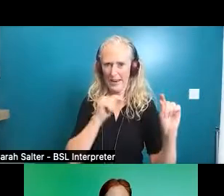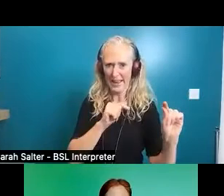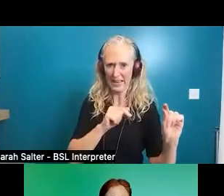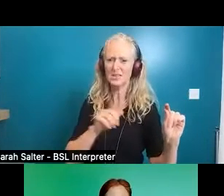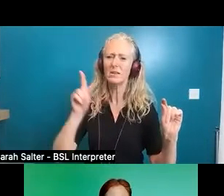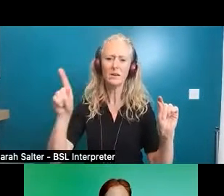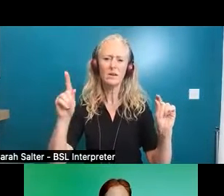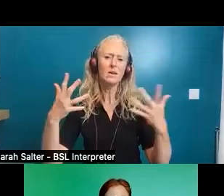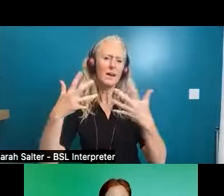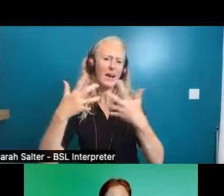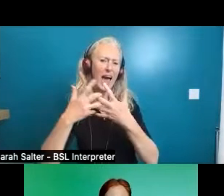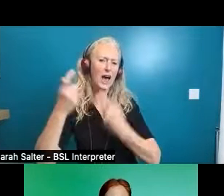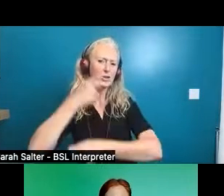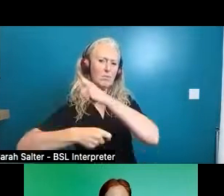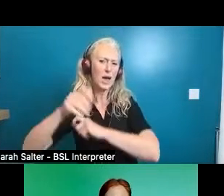syndrome?